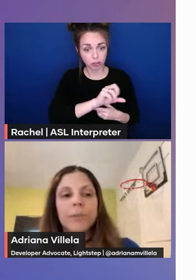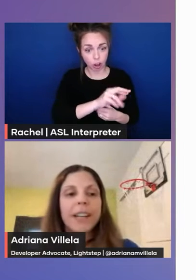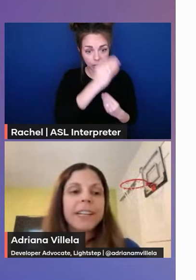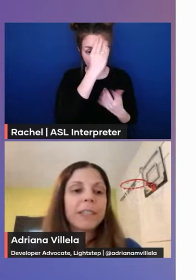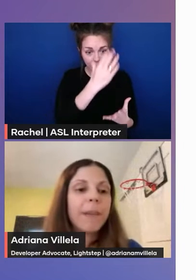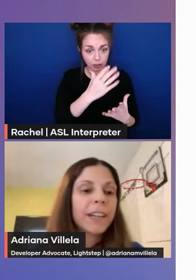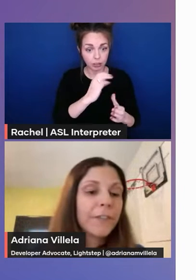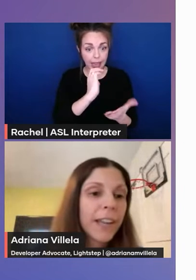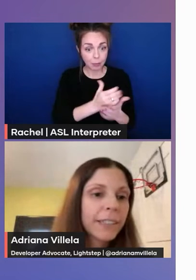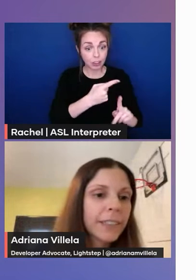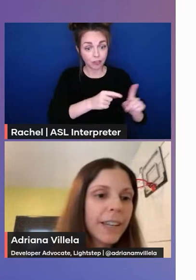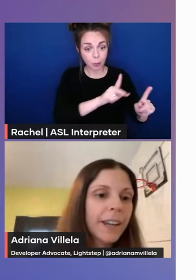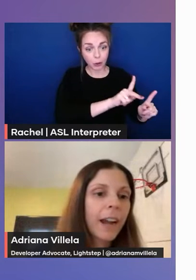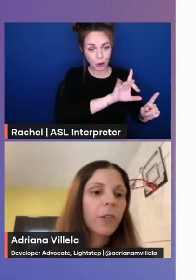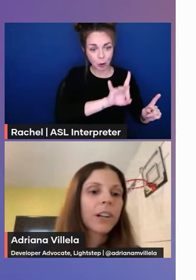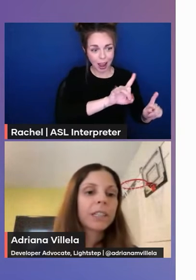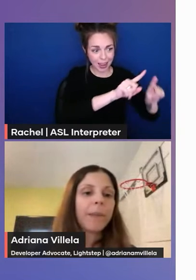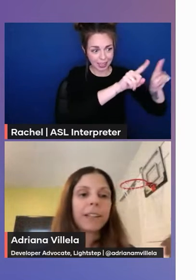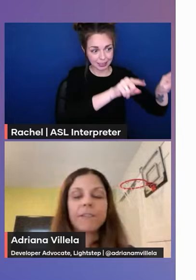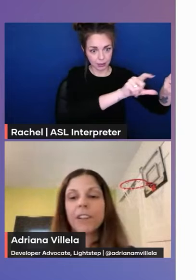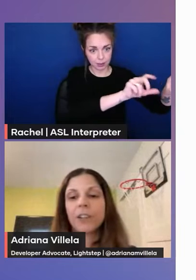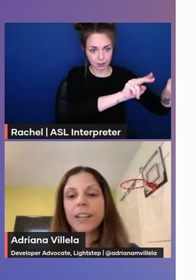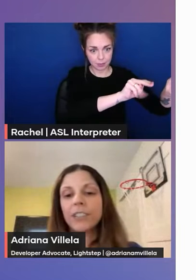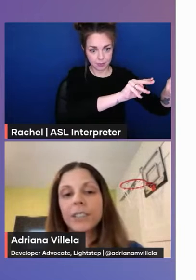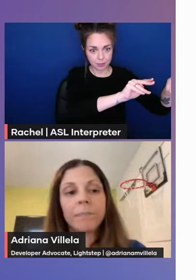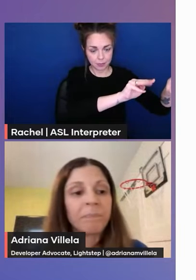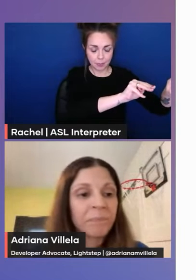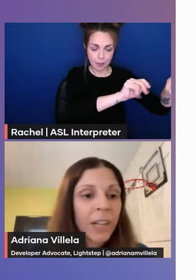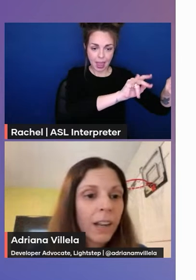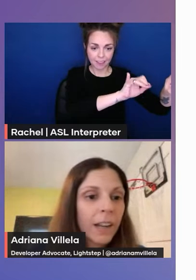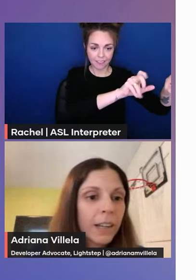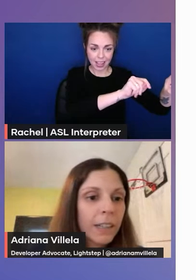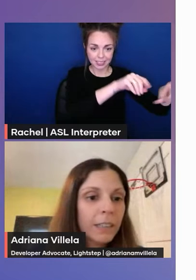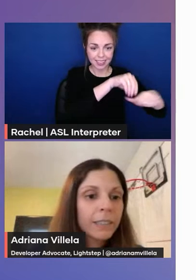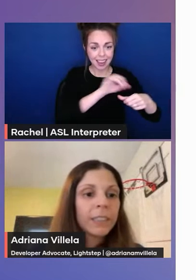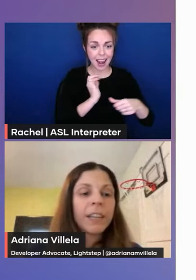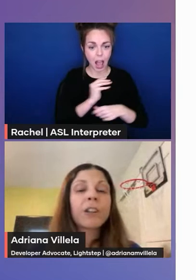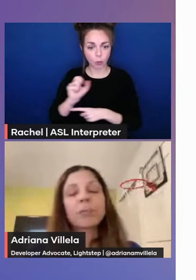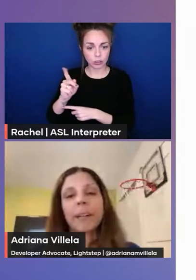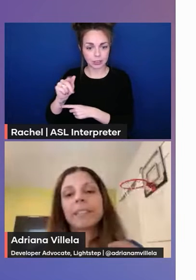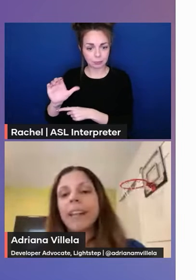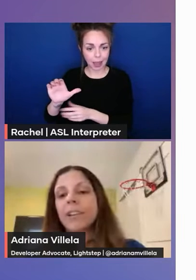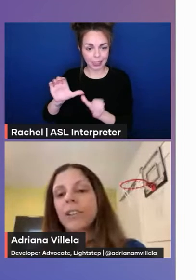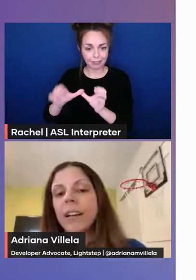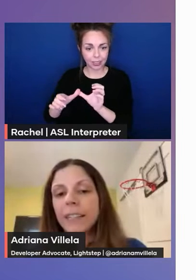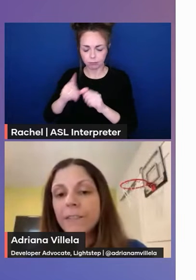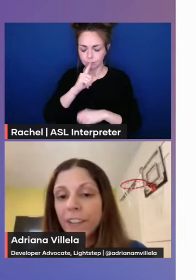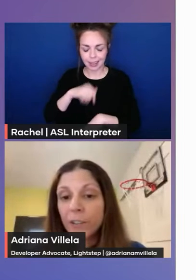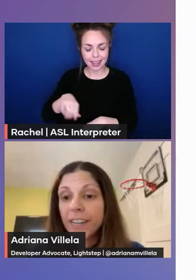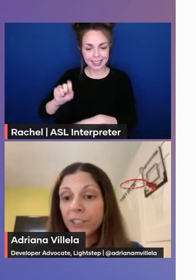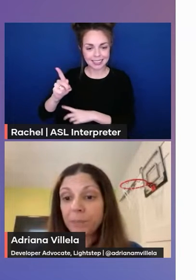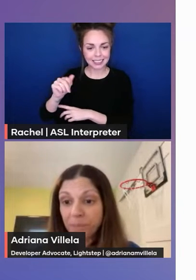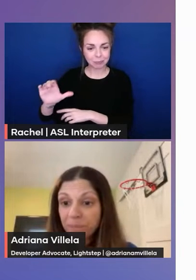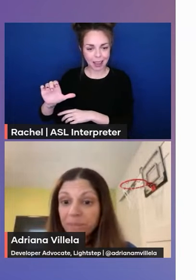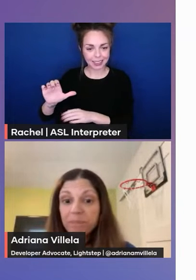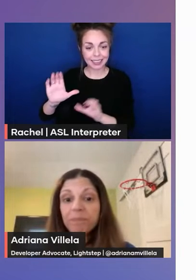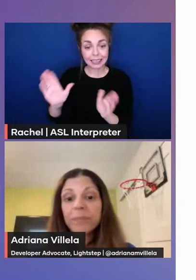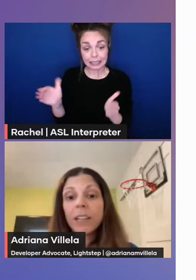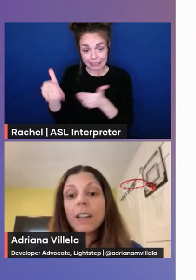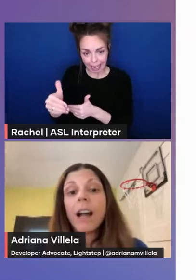our Kubernetes manifest in our spec configuration, in our spec container